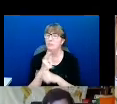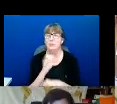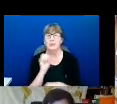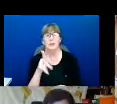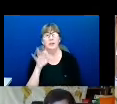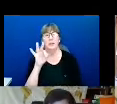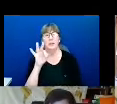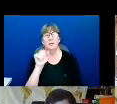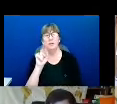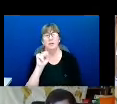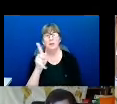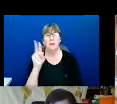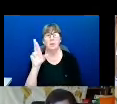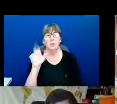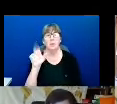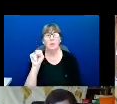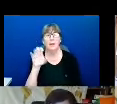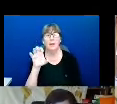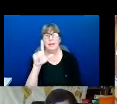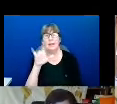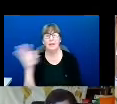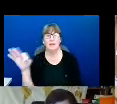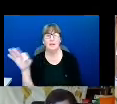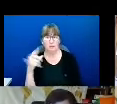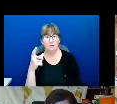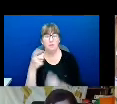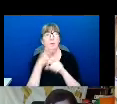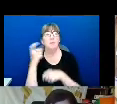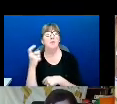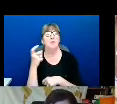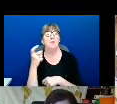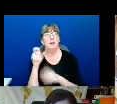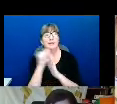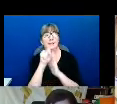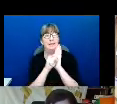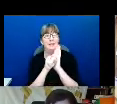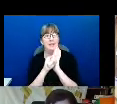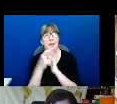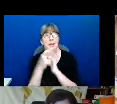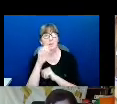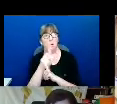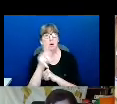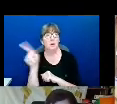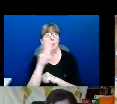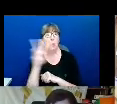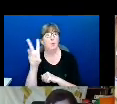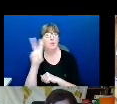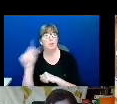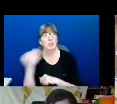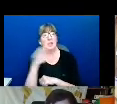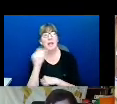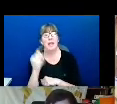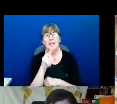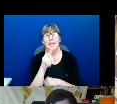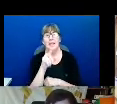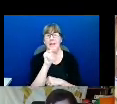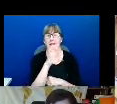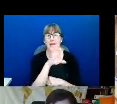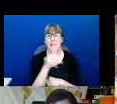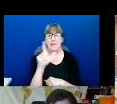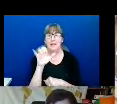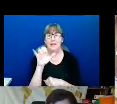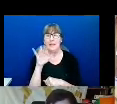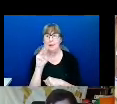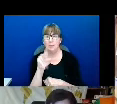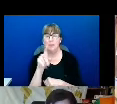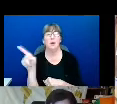the superintendent of the Bluestone State Park in West Virginia, and then Ben Leadham, which is an assistant superintendent of the Bluestone State